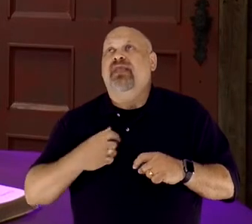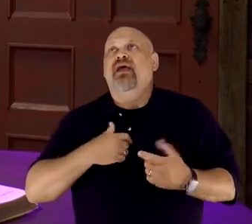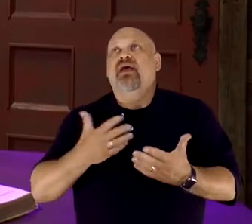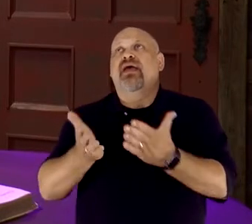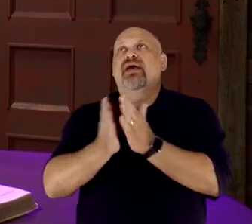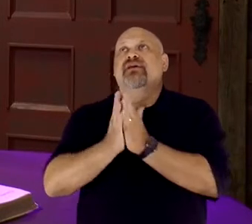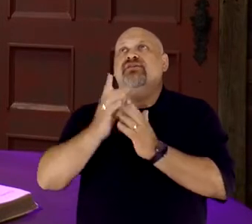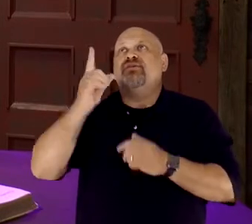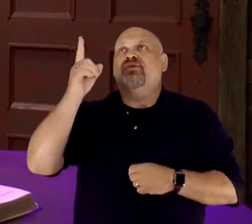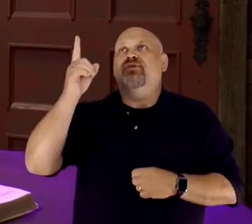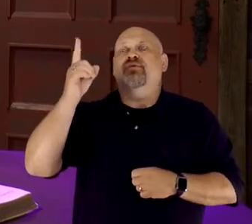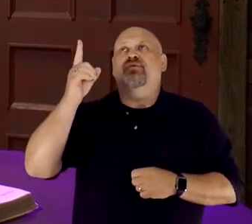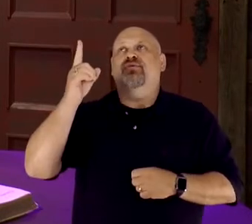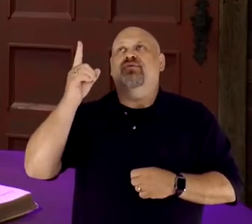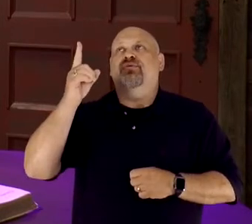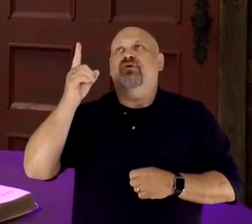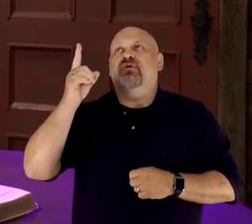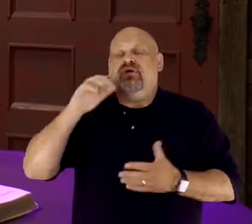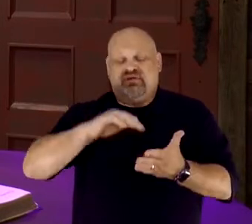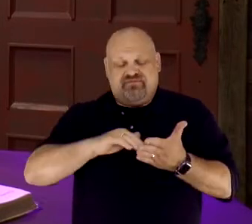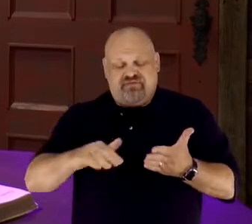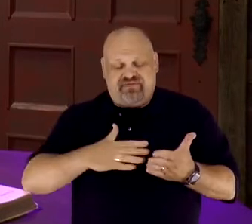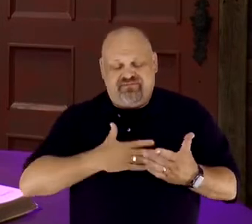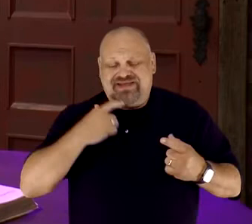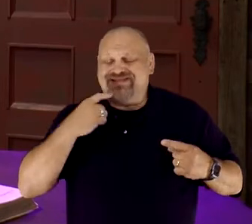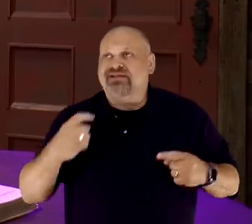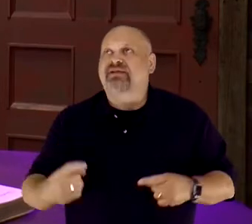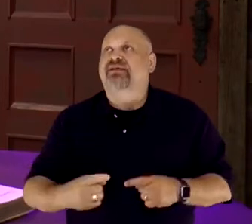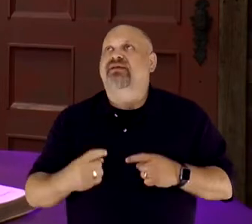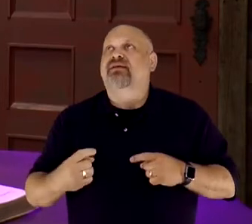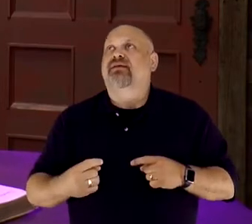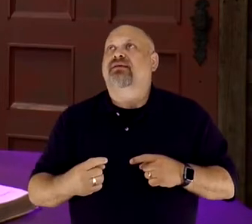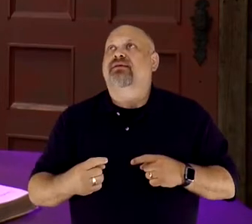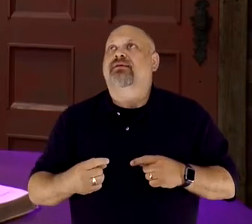and I ask you to forgive my sin,